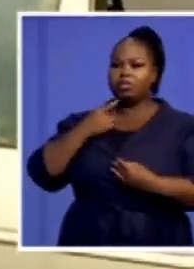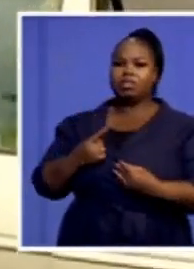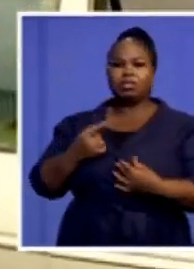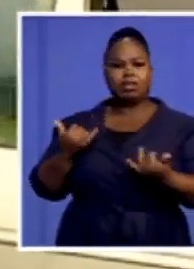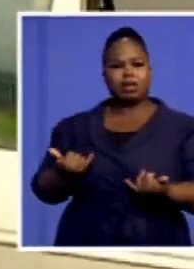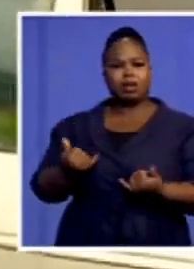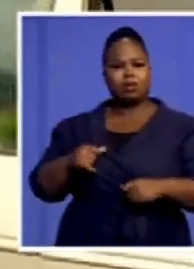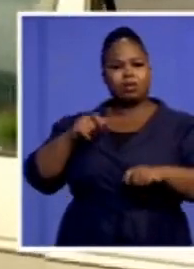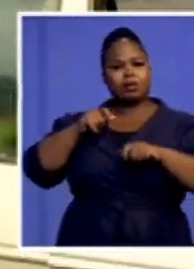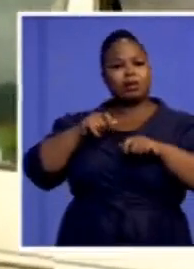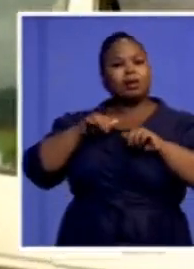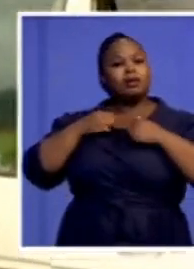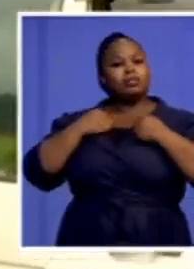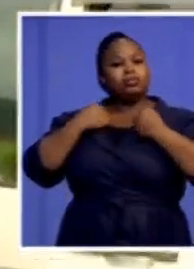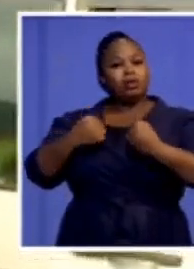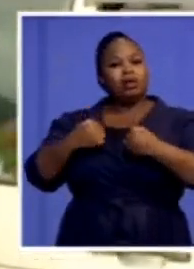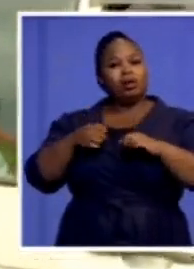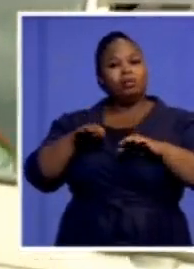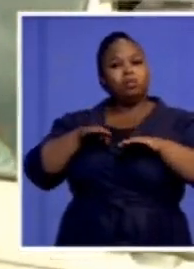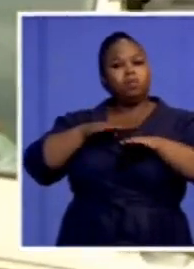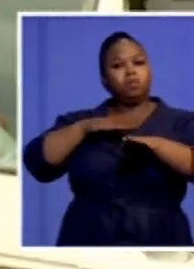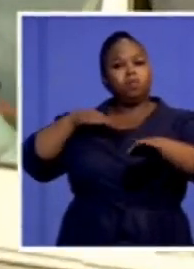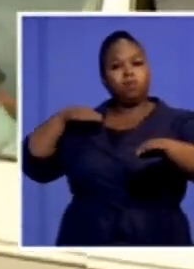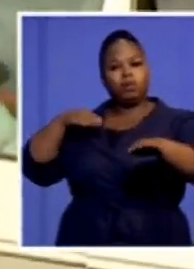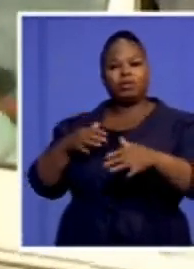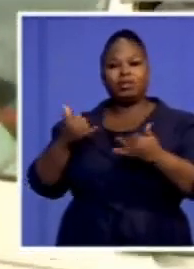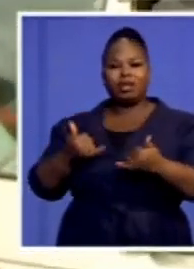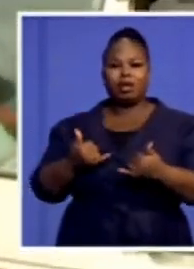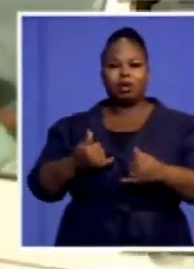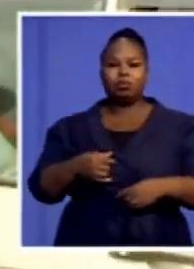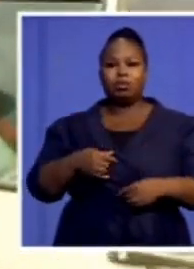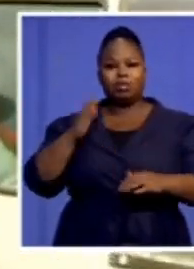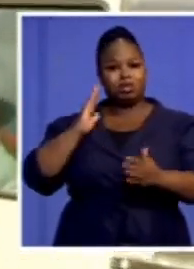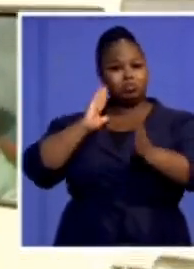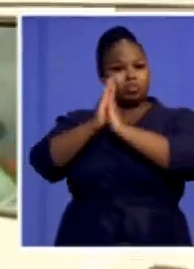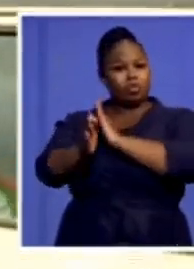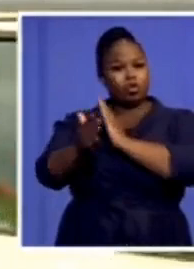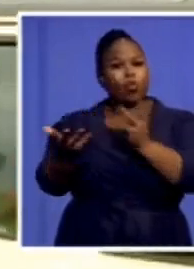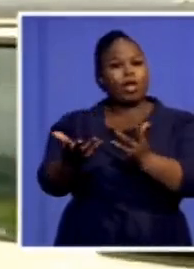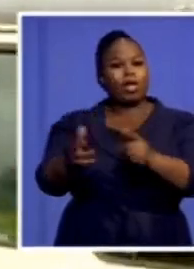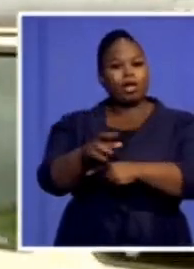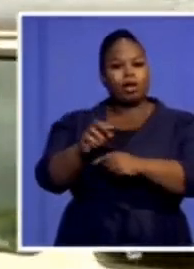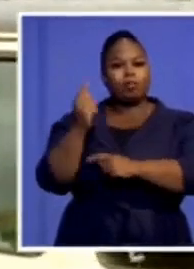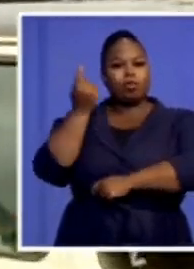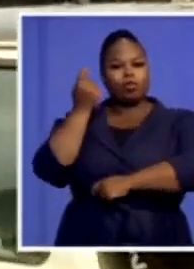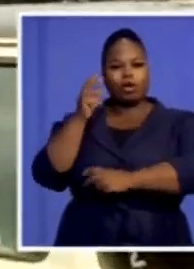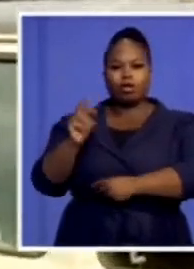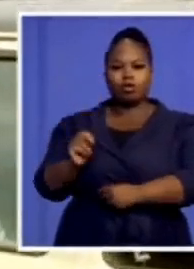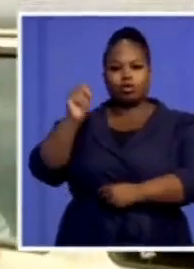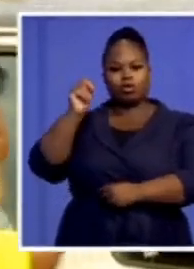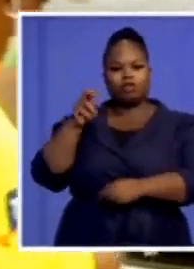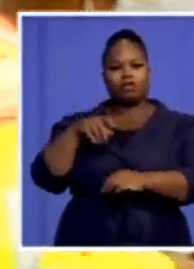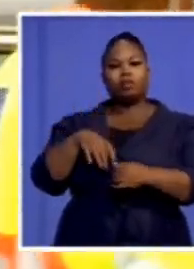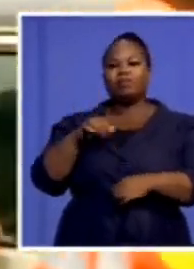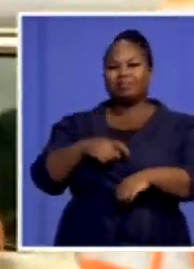Kranskop Toll Gate destined for Polokwane and for the north of the province by 5 a.m. were standing